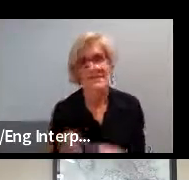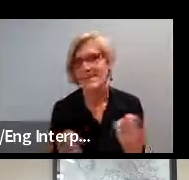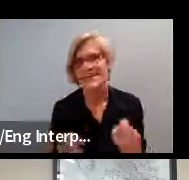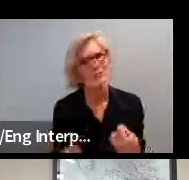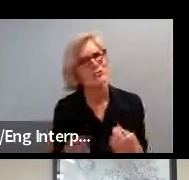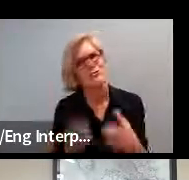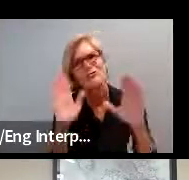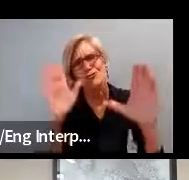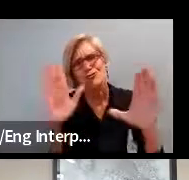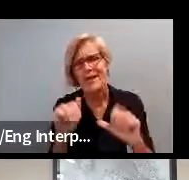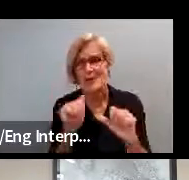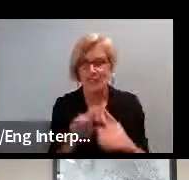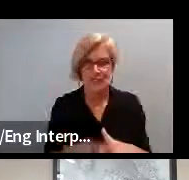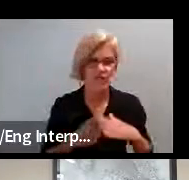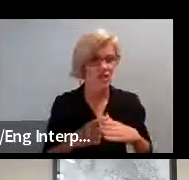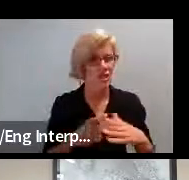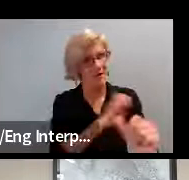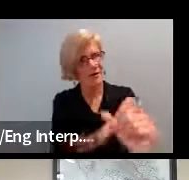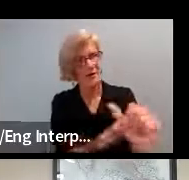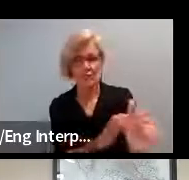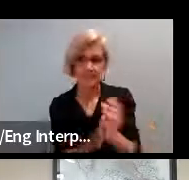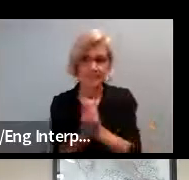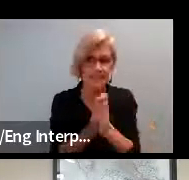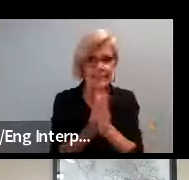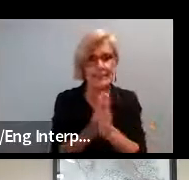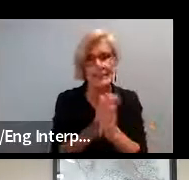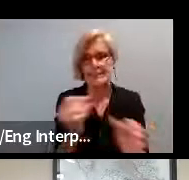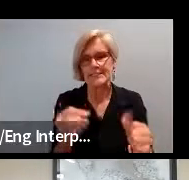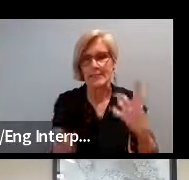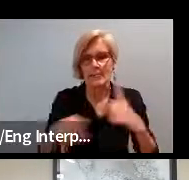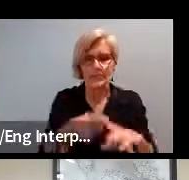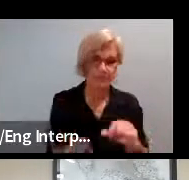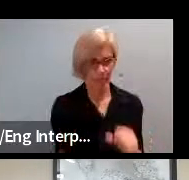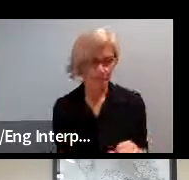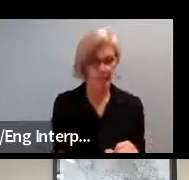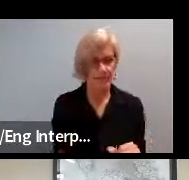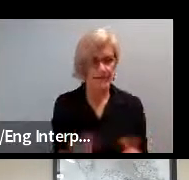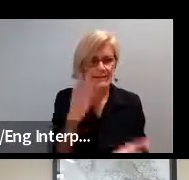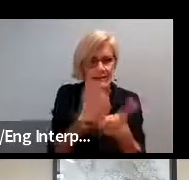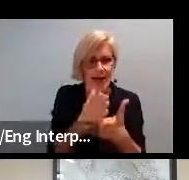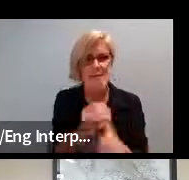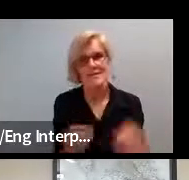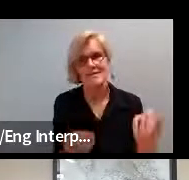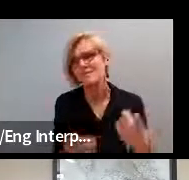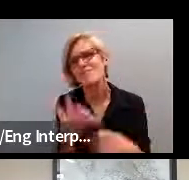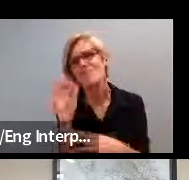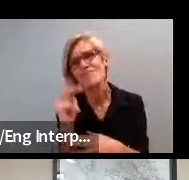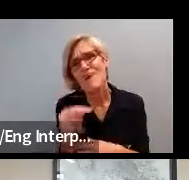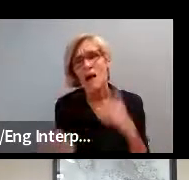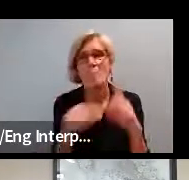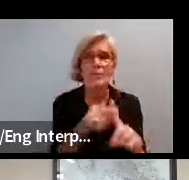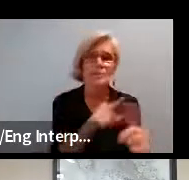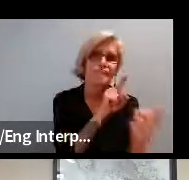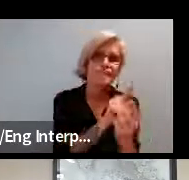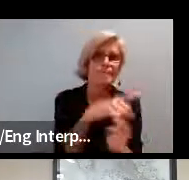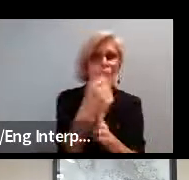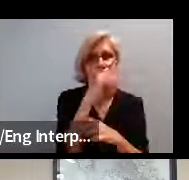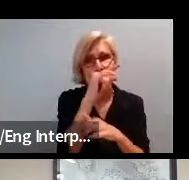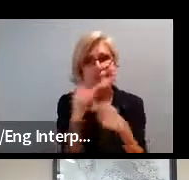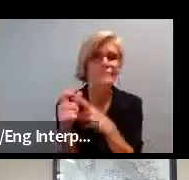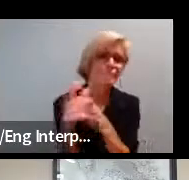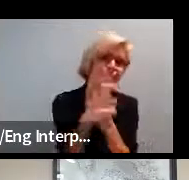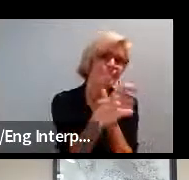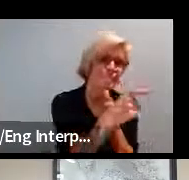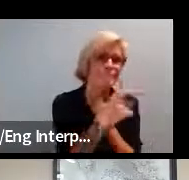working better, how to get the wiggles out and stuff. And it's a lot of fun. And it gives you a chance to go and talk with friends while you're running and stuff,